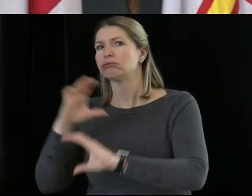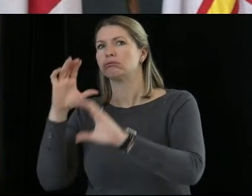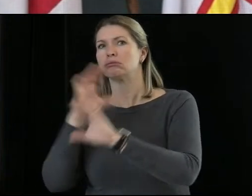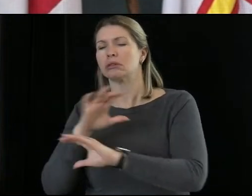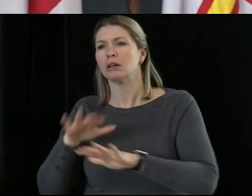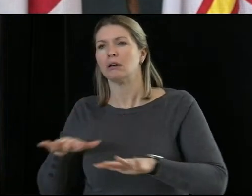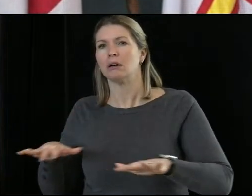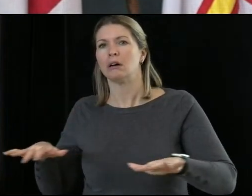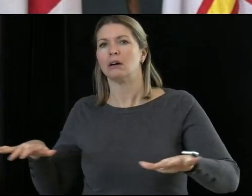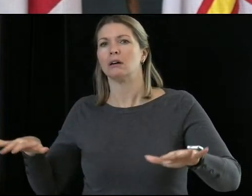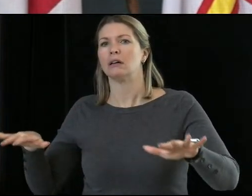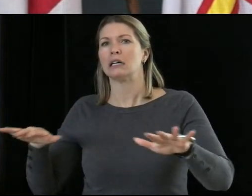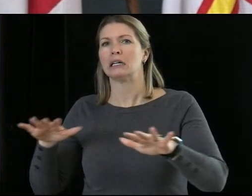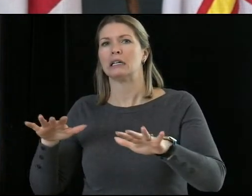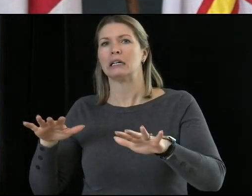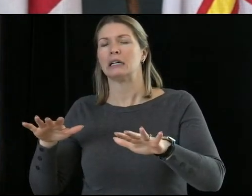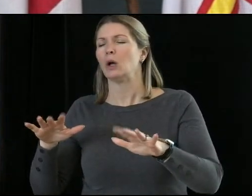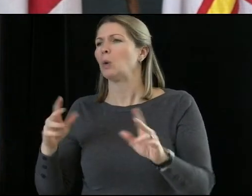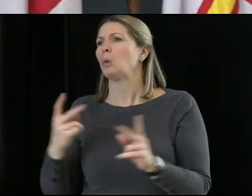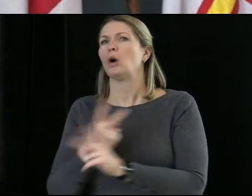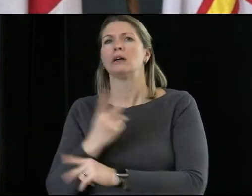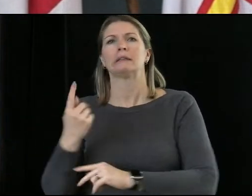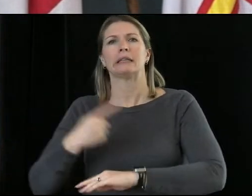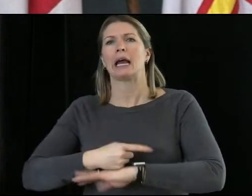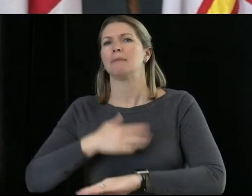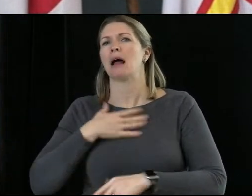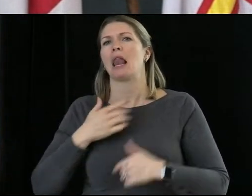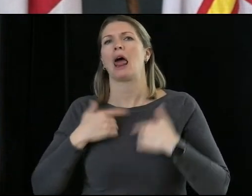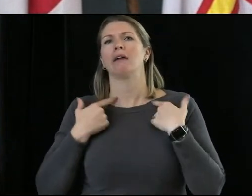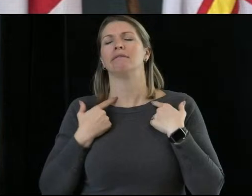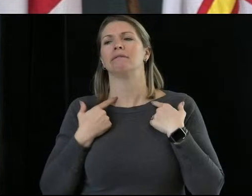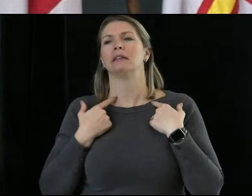me than the day they said they didn't find anything.